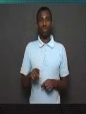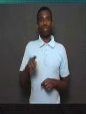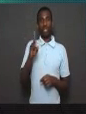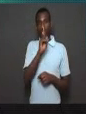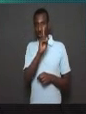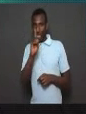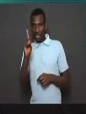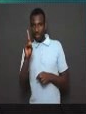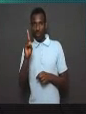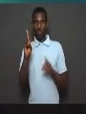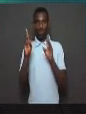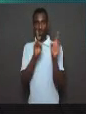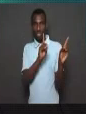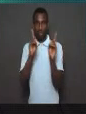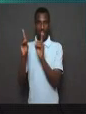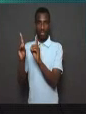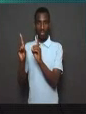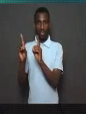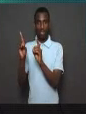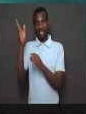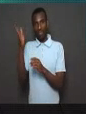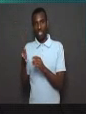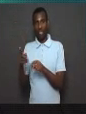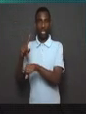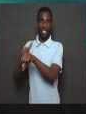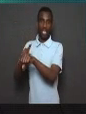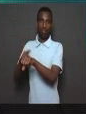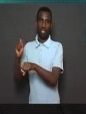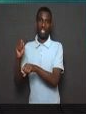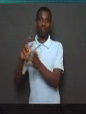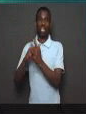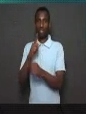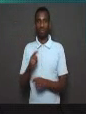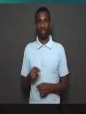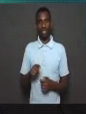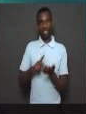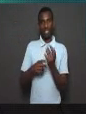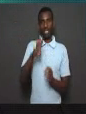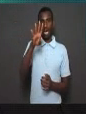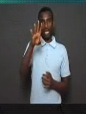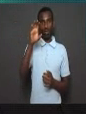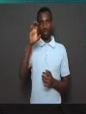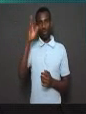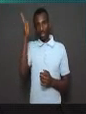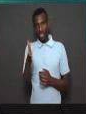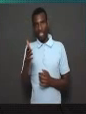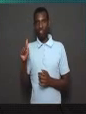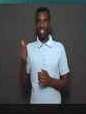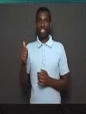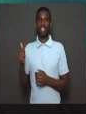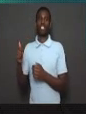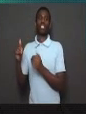400 meters divided by 10 meters per second equals 40